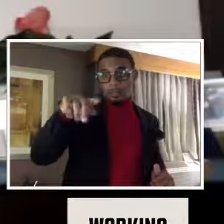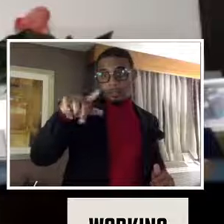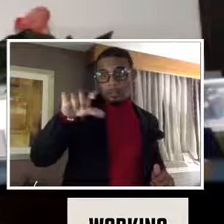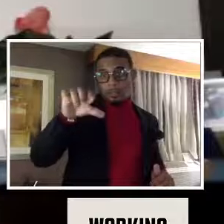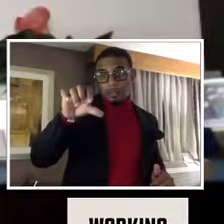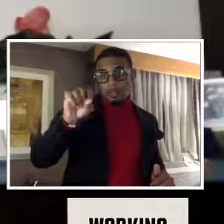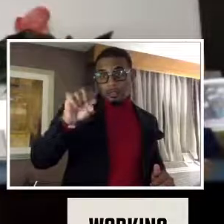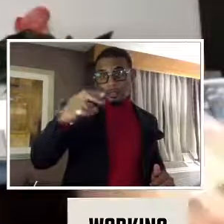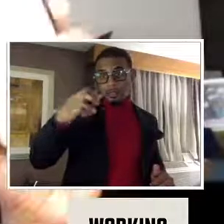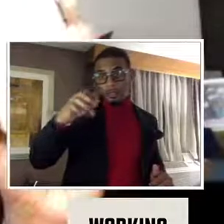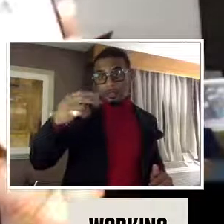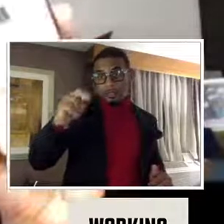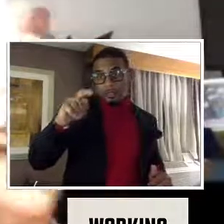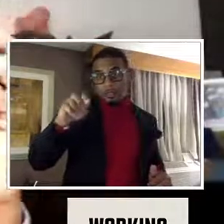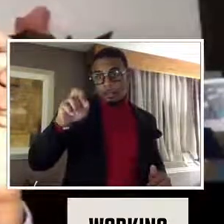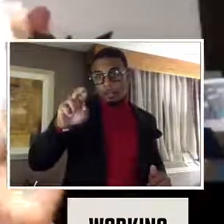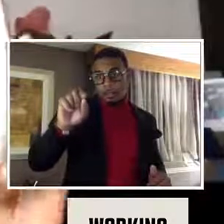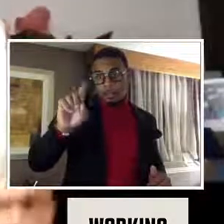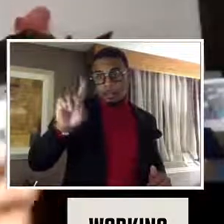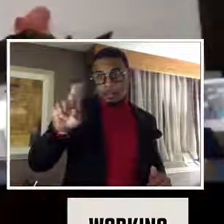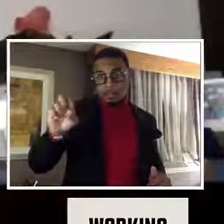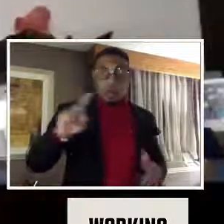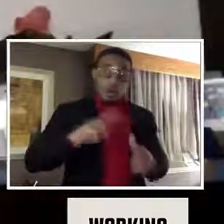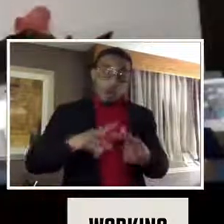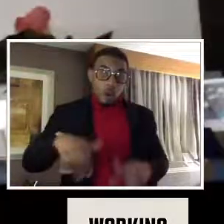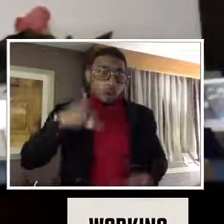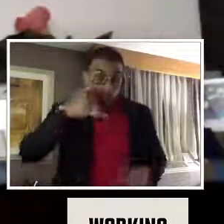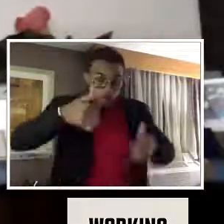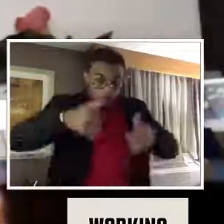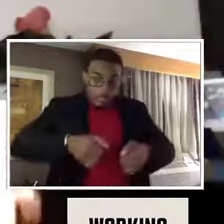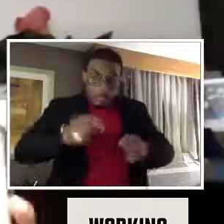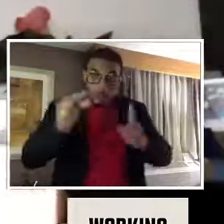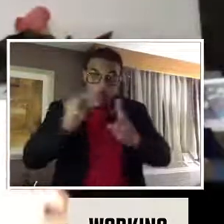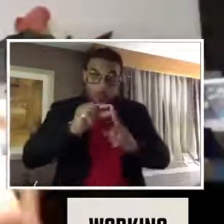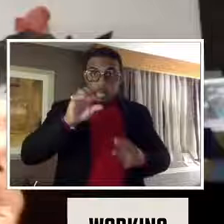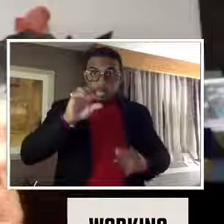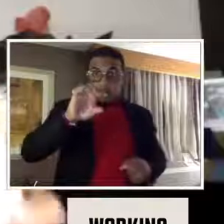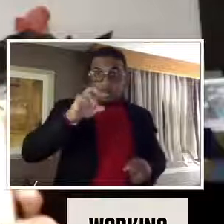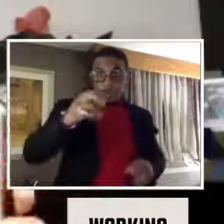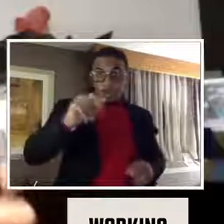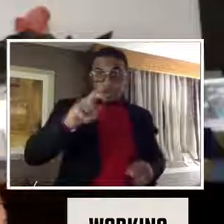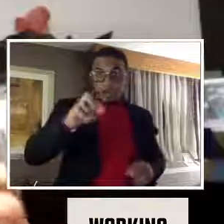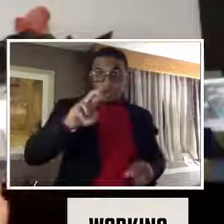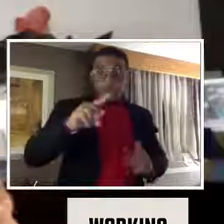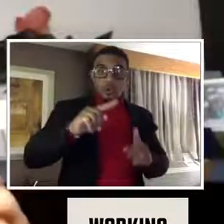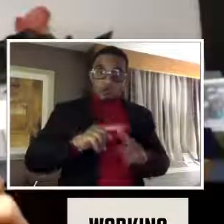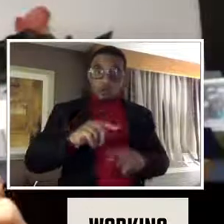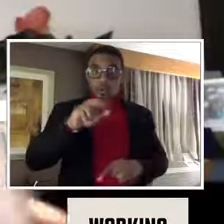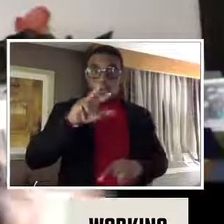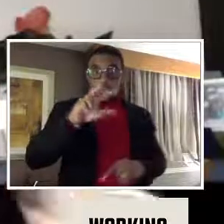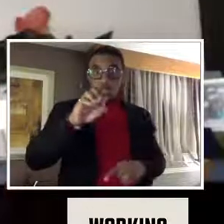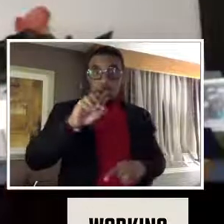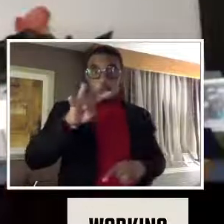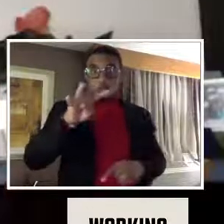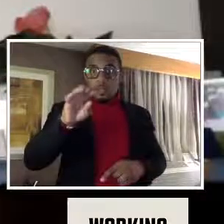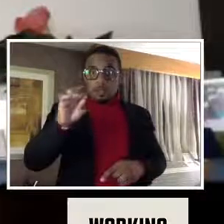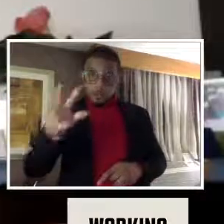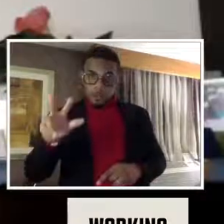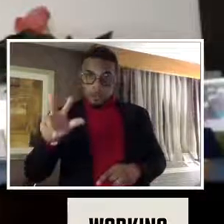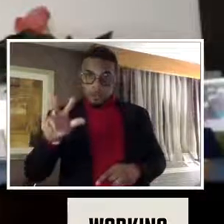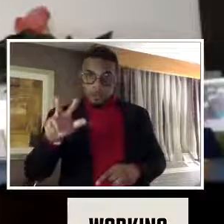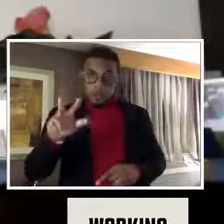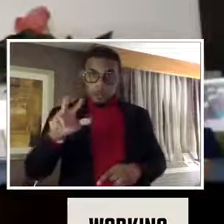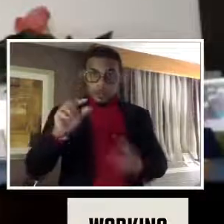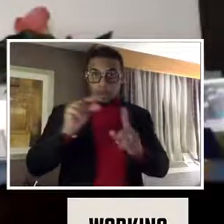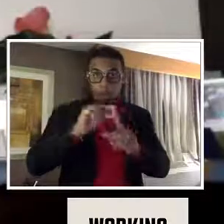www.peoplescharter.us, or you could just pick up your phone and you could text the word charter to 30403. That's